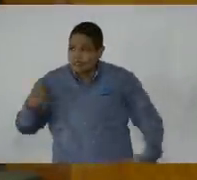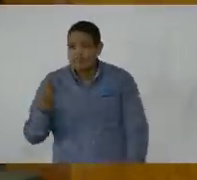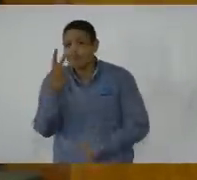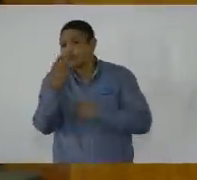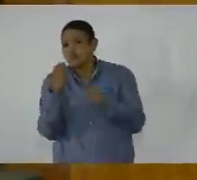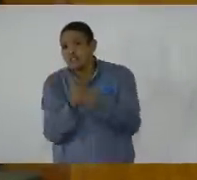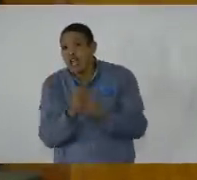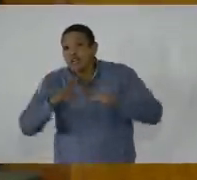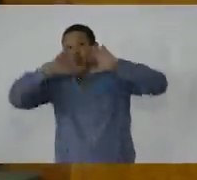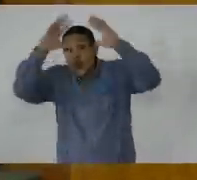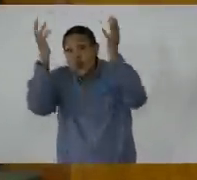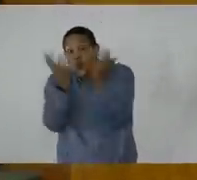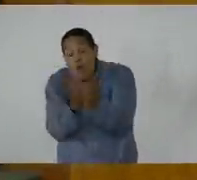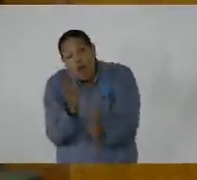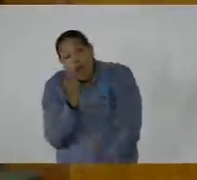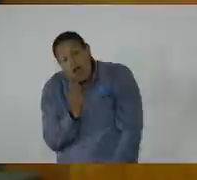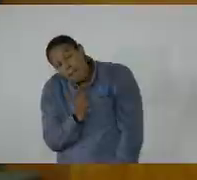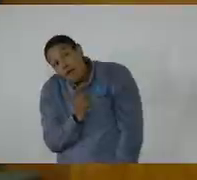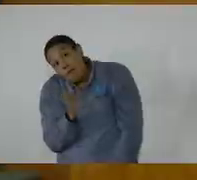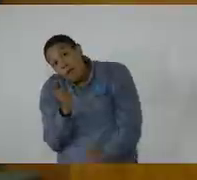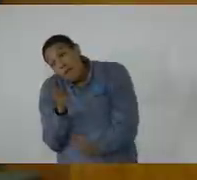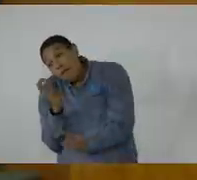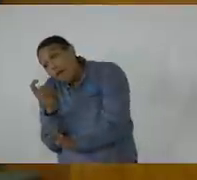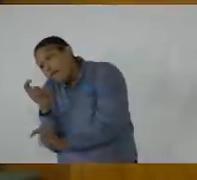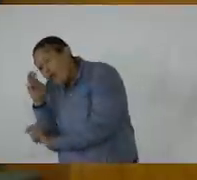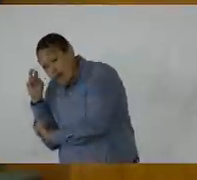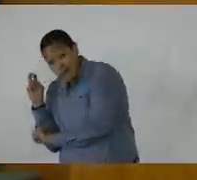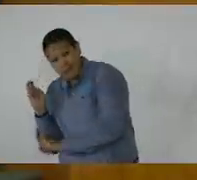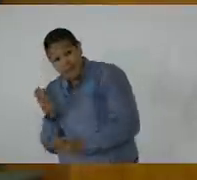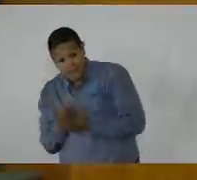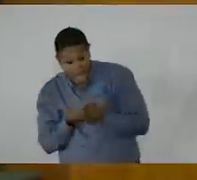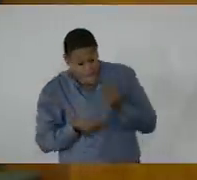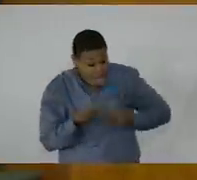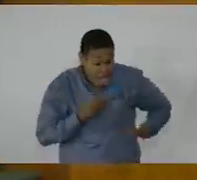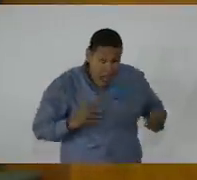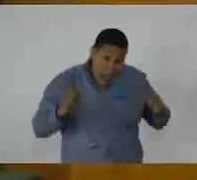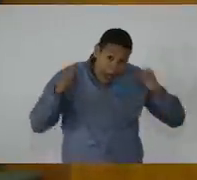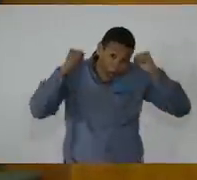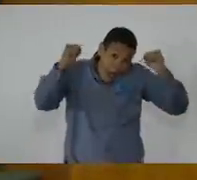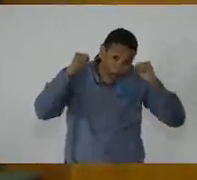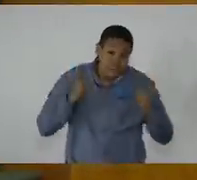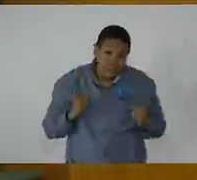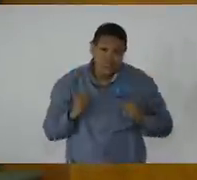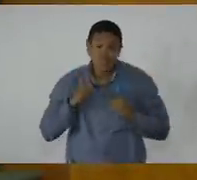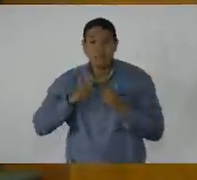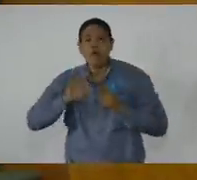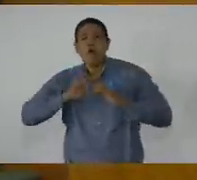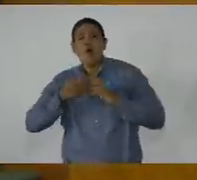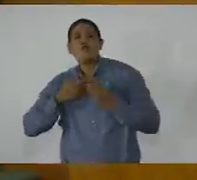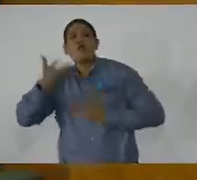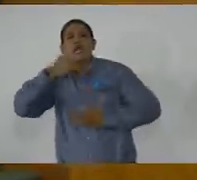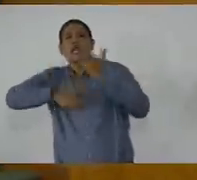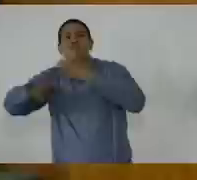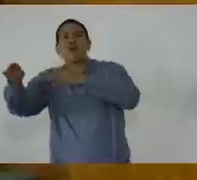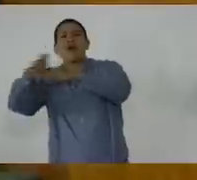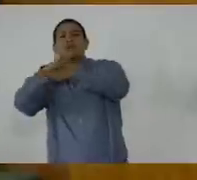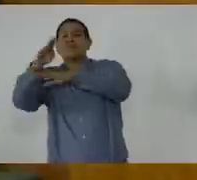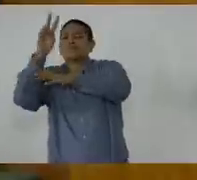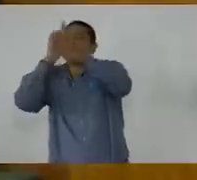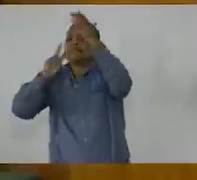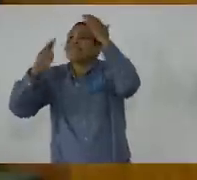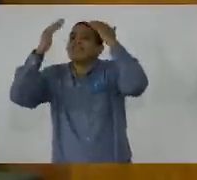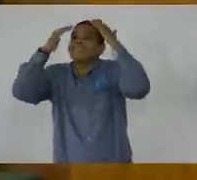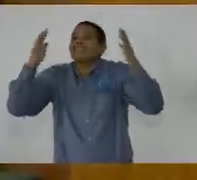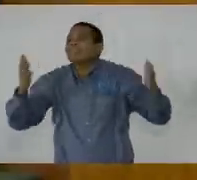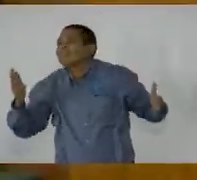world lost lives, livelihood, and the predictability of how we interact in our business, academic,